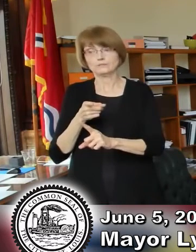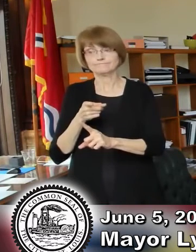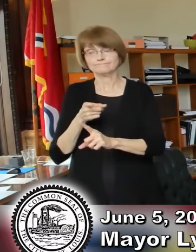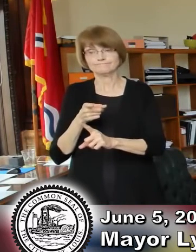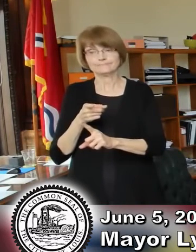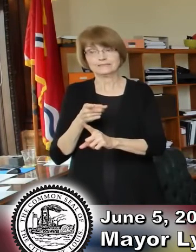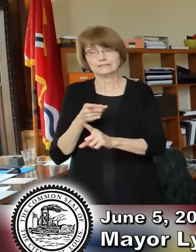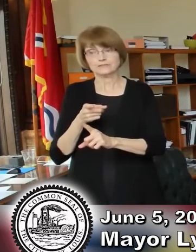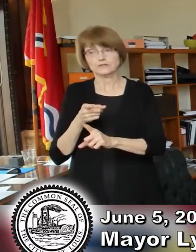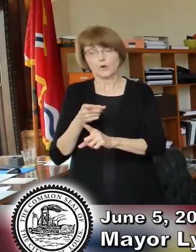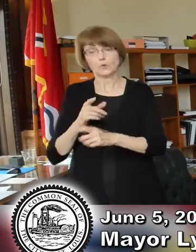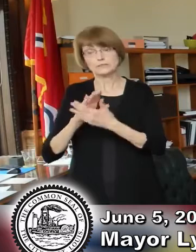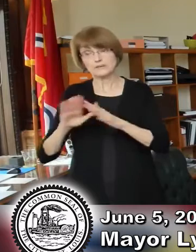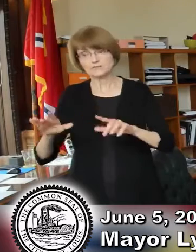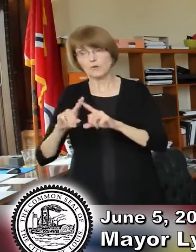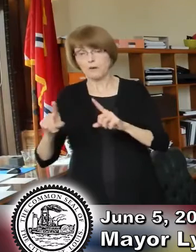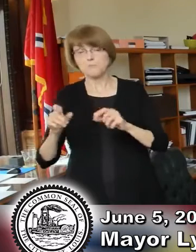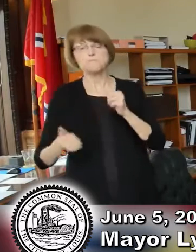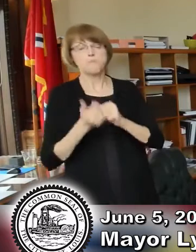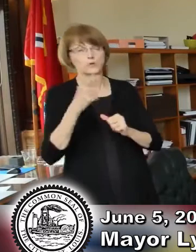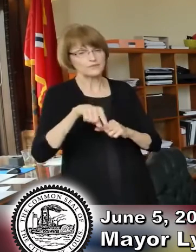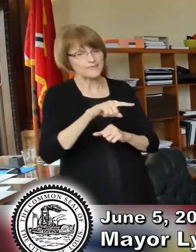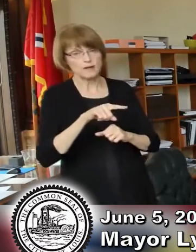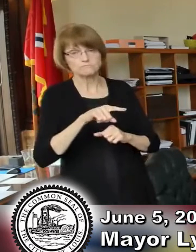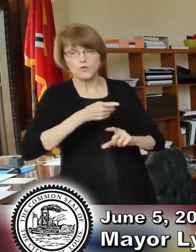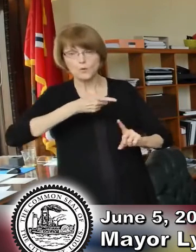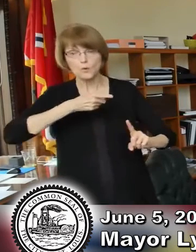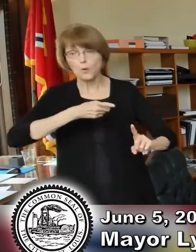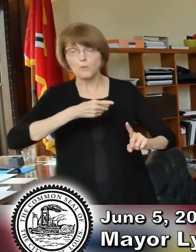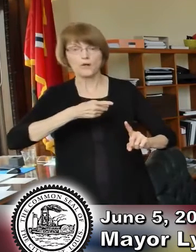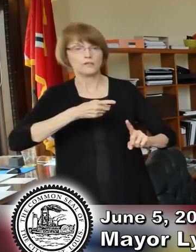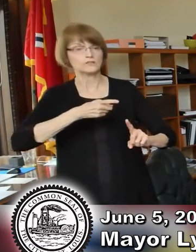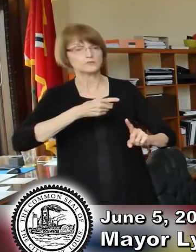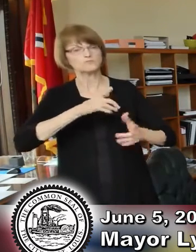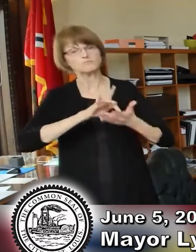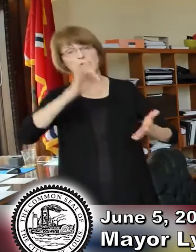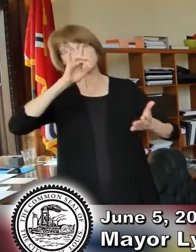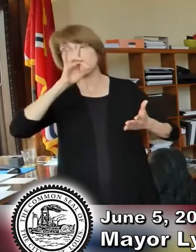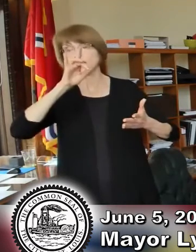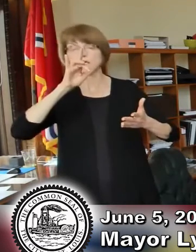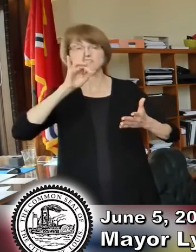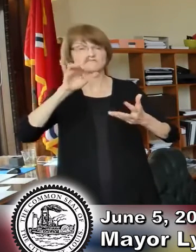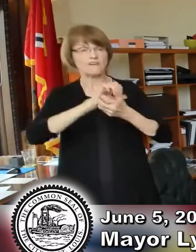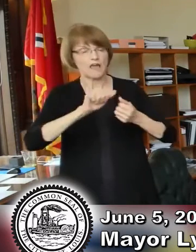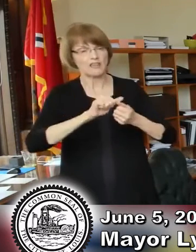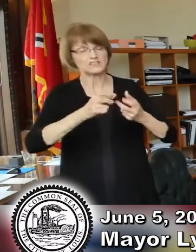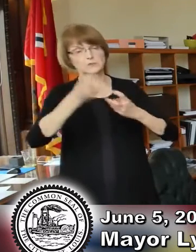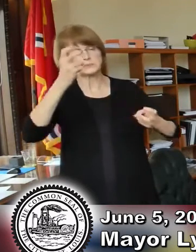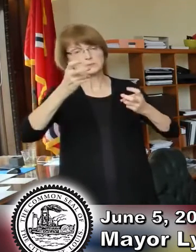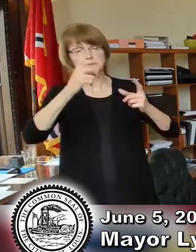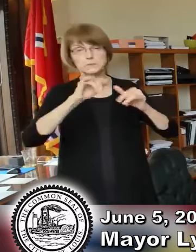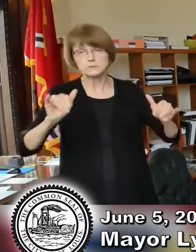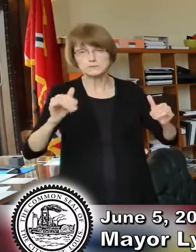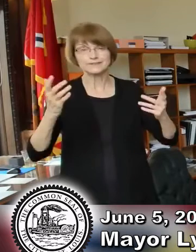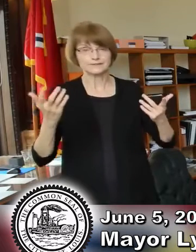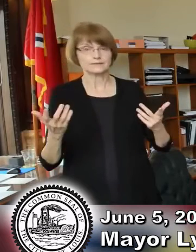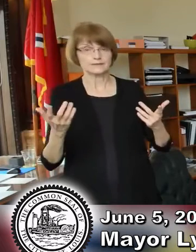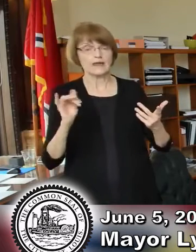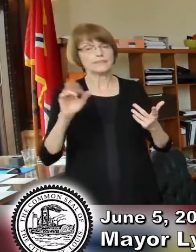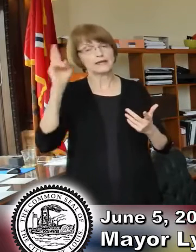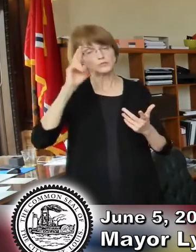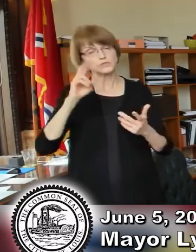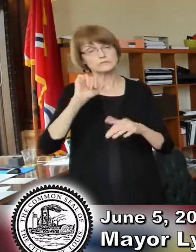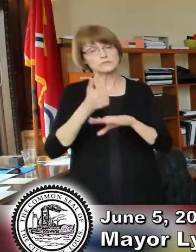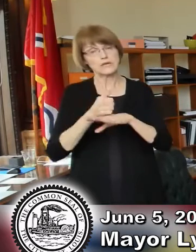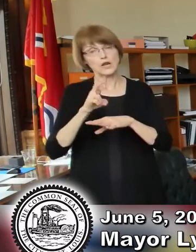nonviolent protest. They may be intent on other opportunities. So that's the reason for having